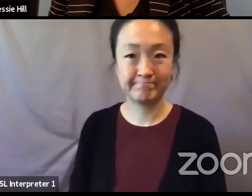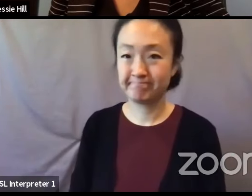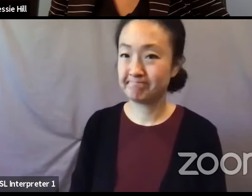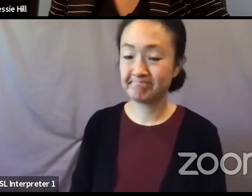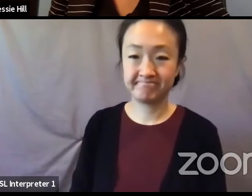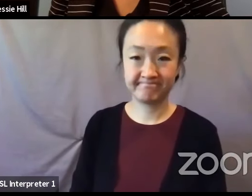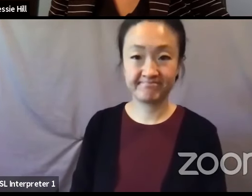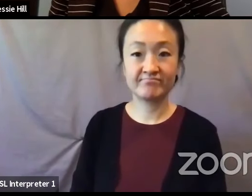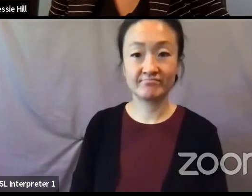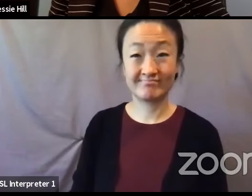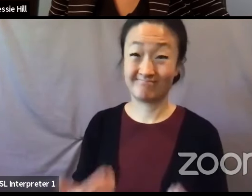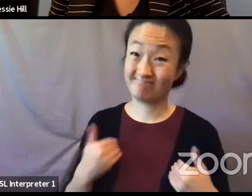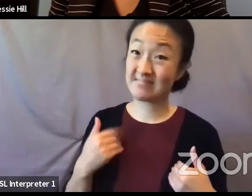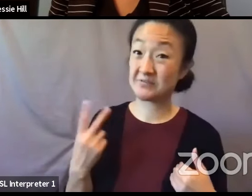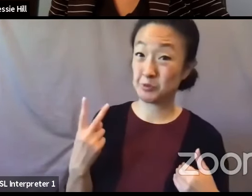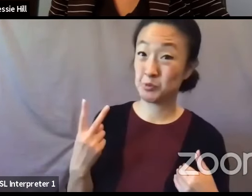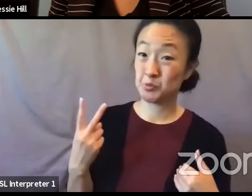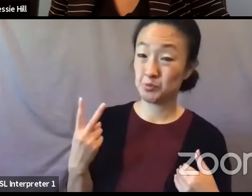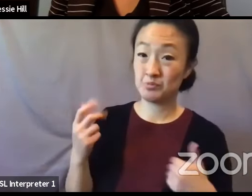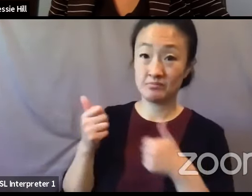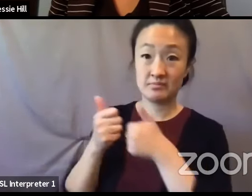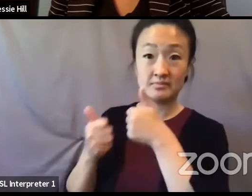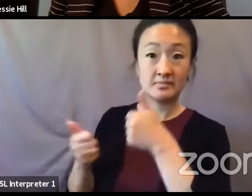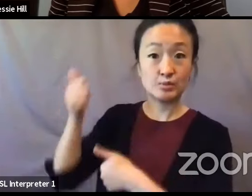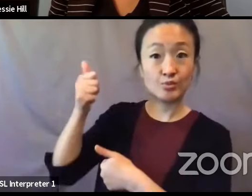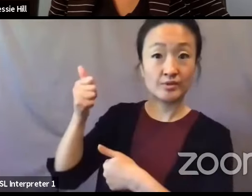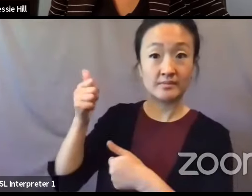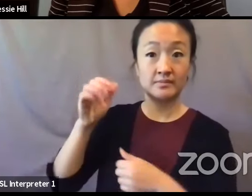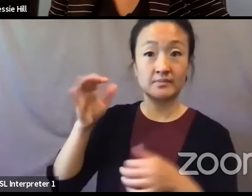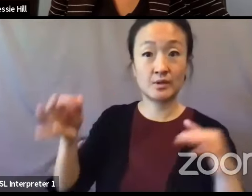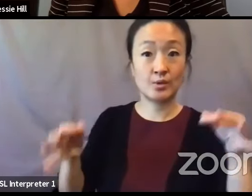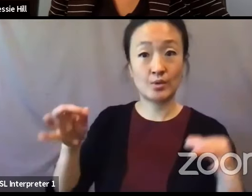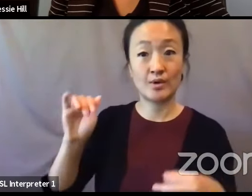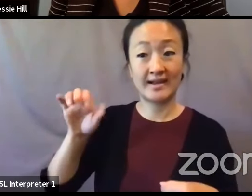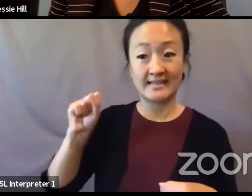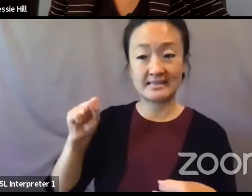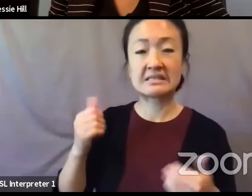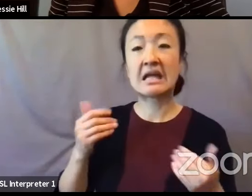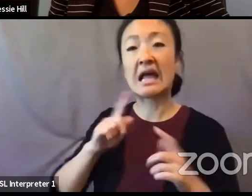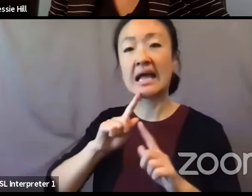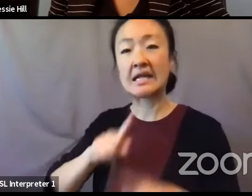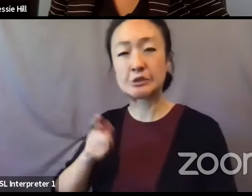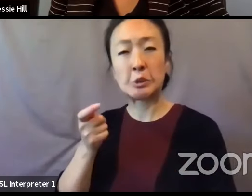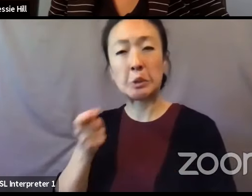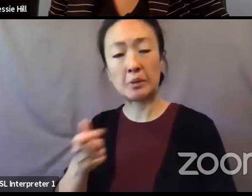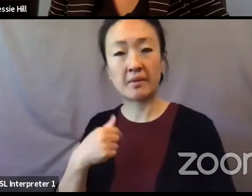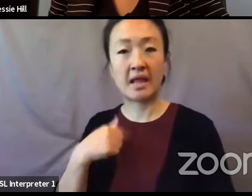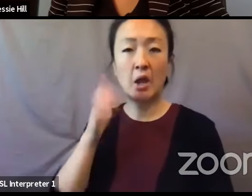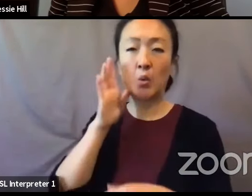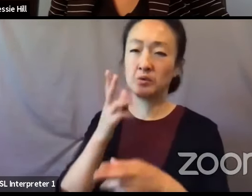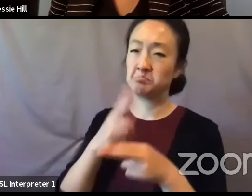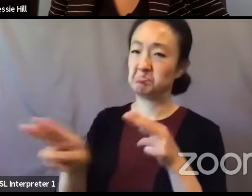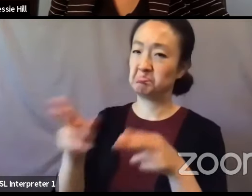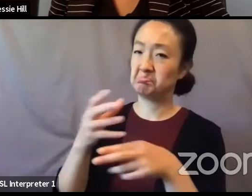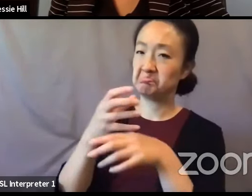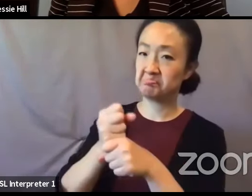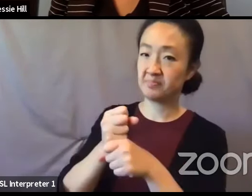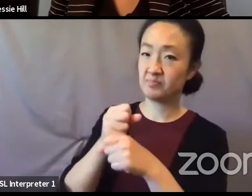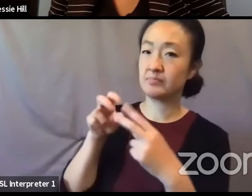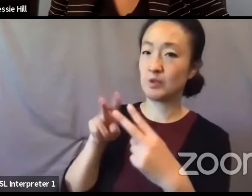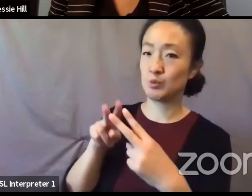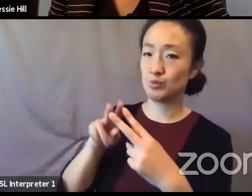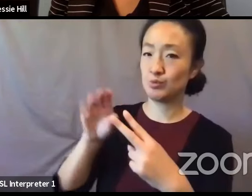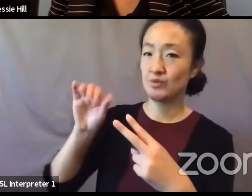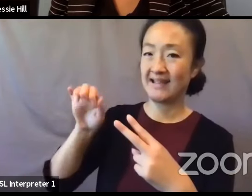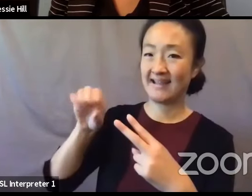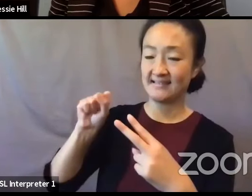have two Supreme Court cases that answer a little bit, which I will summarize very quickly and briefly, and then I will